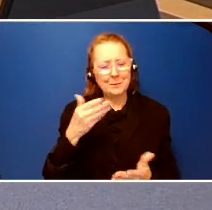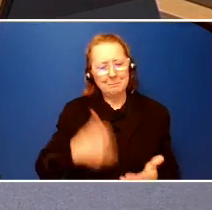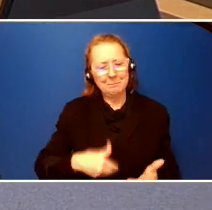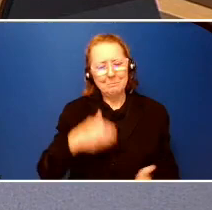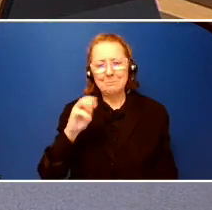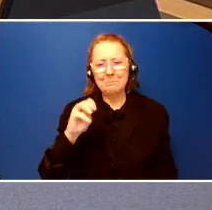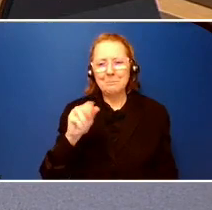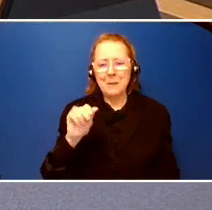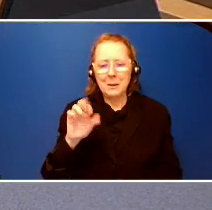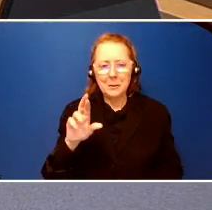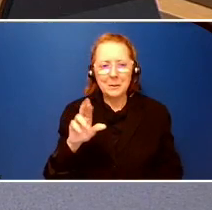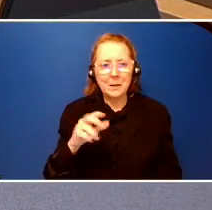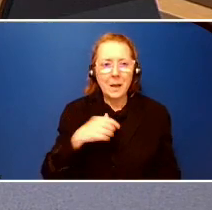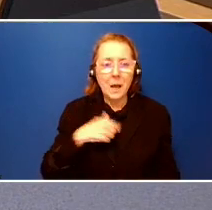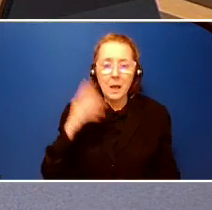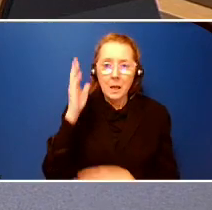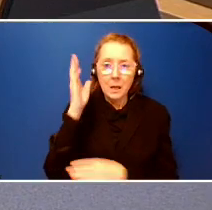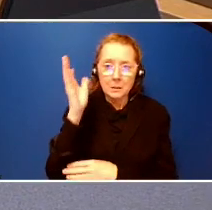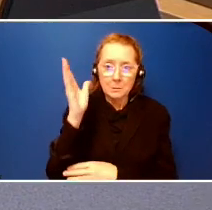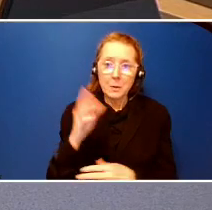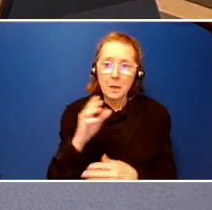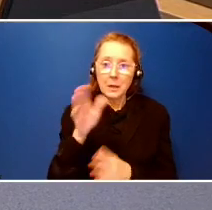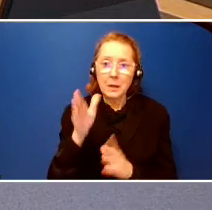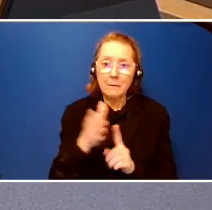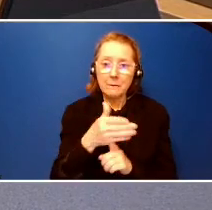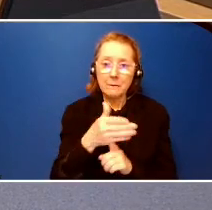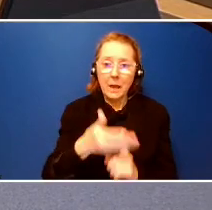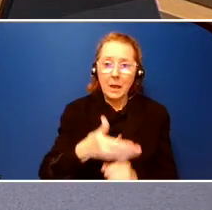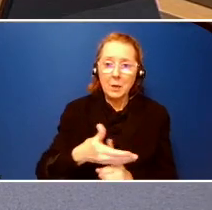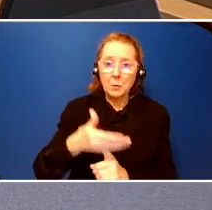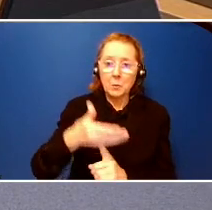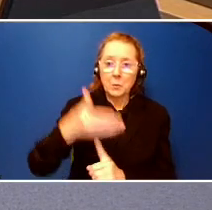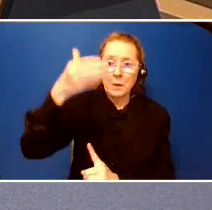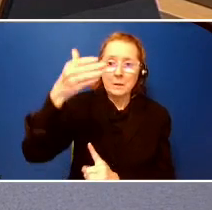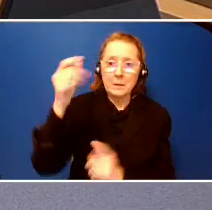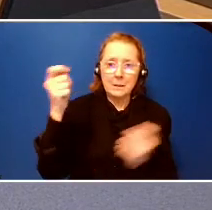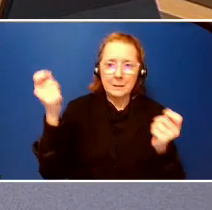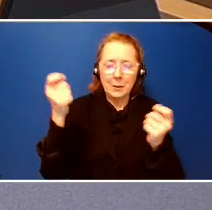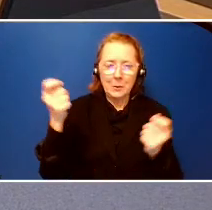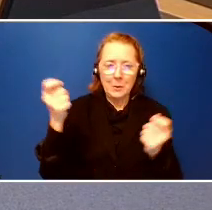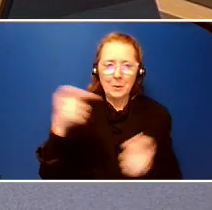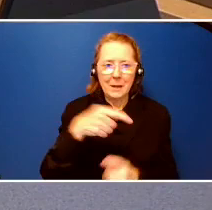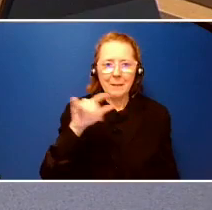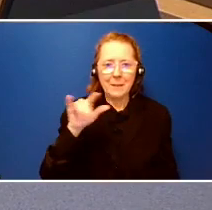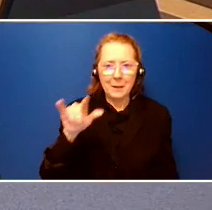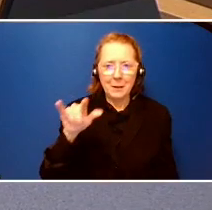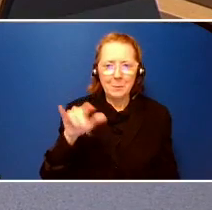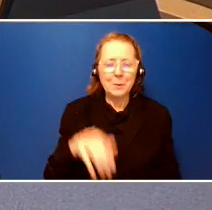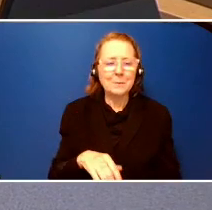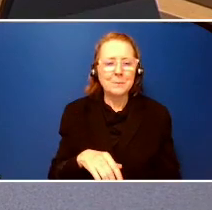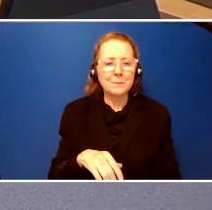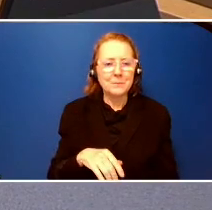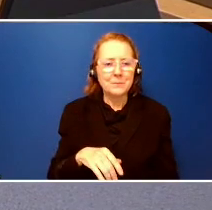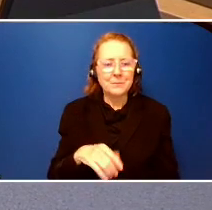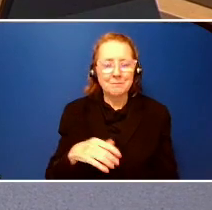the Salem Airport, which was really a moving experience. And the city manager and